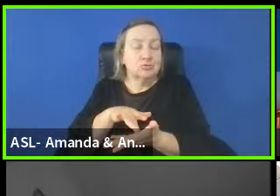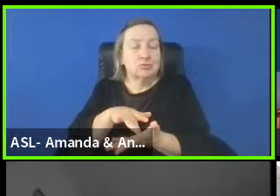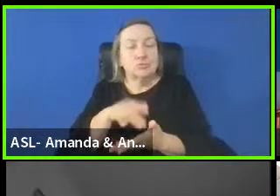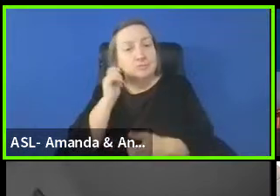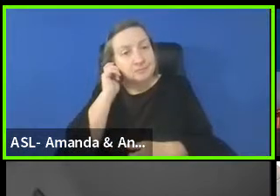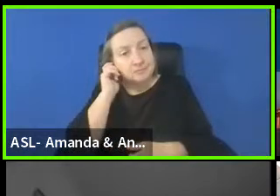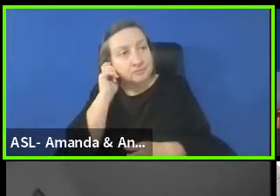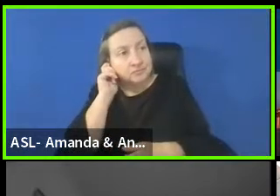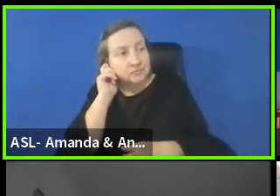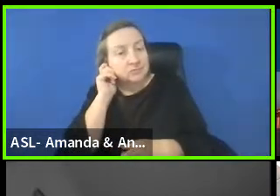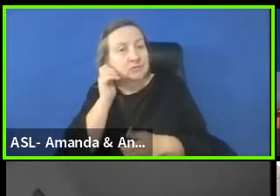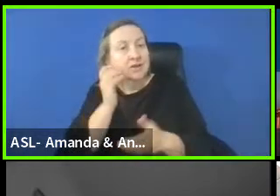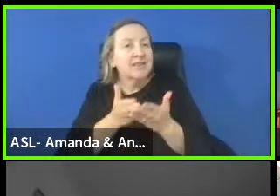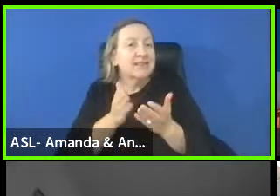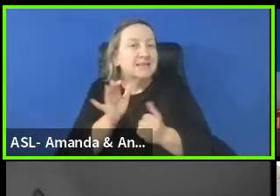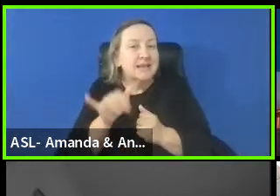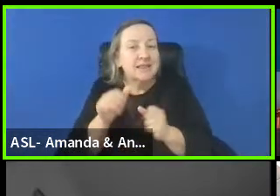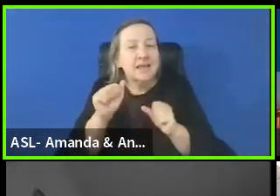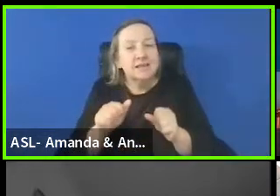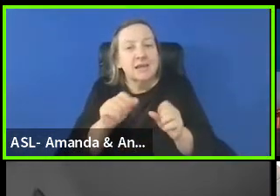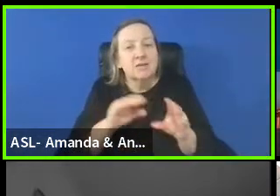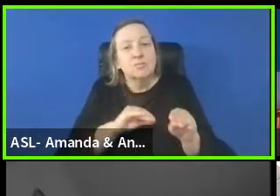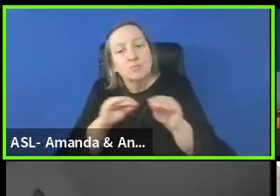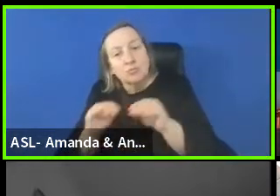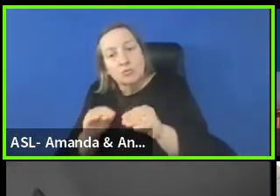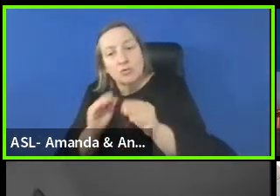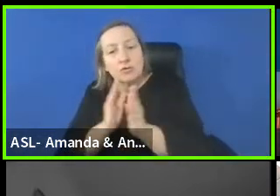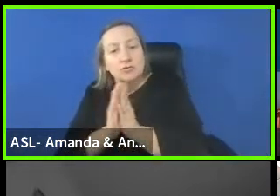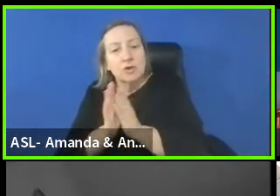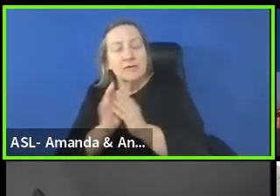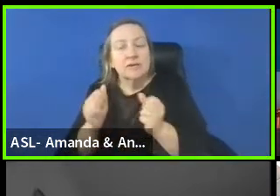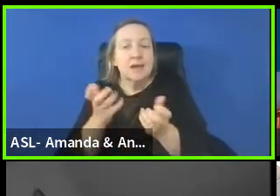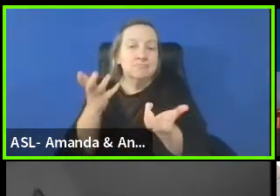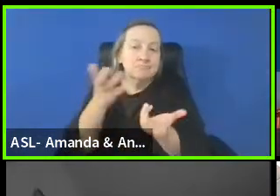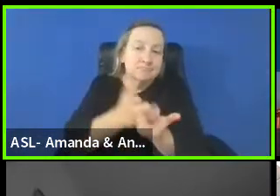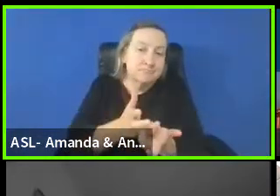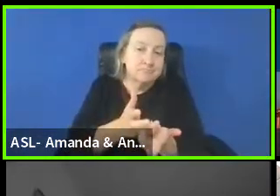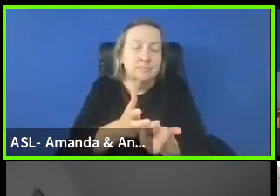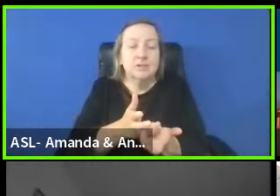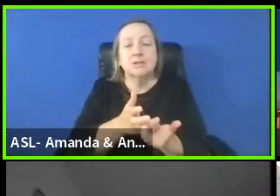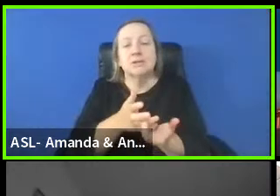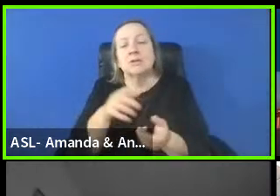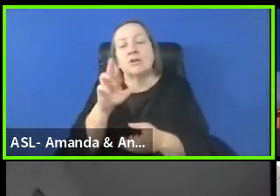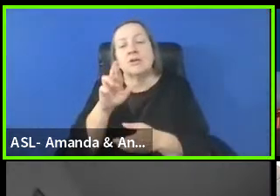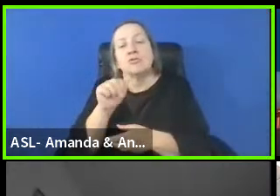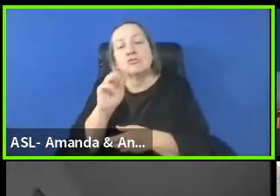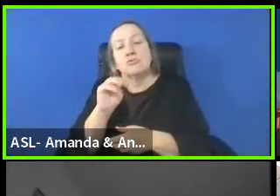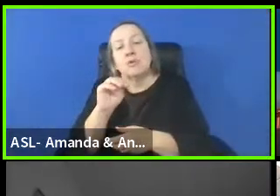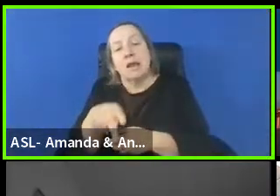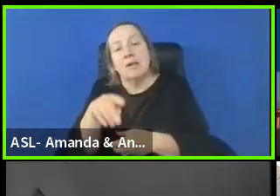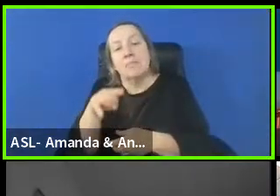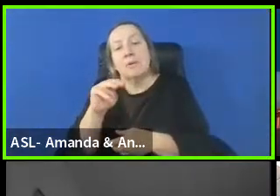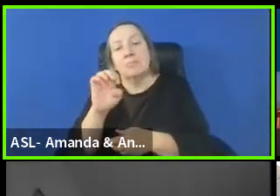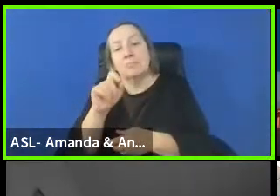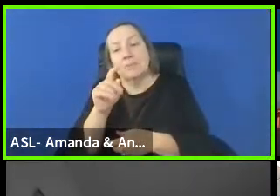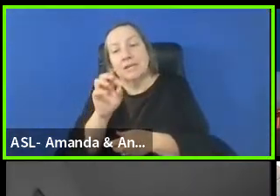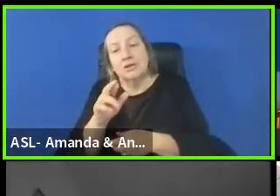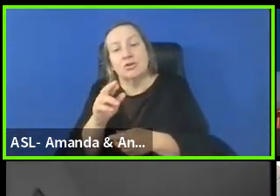things like that can move traffic, that can synchronize ramp metering